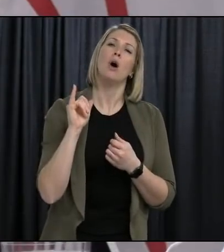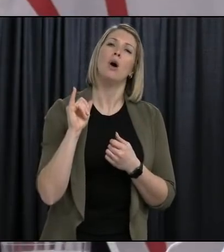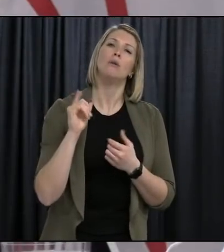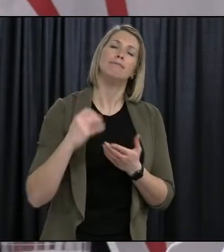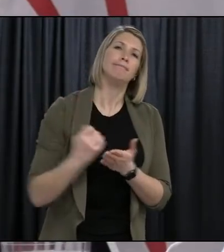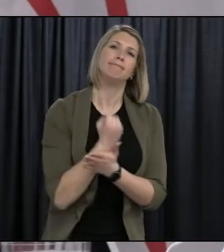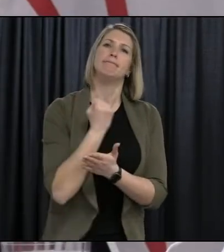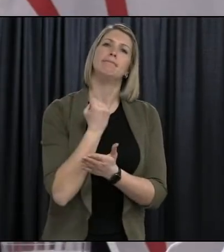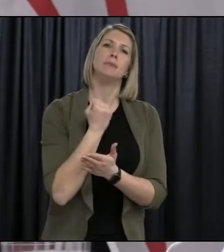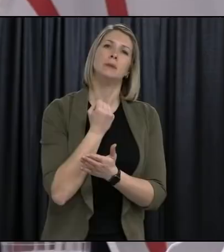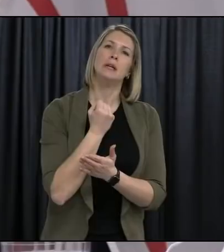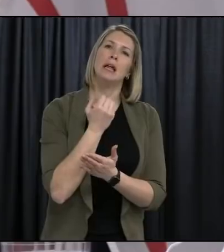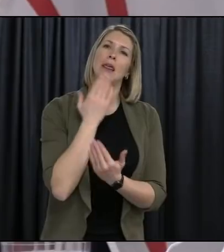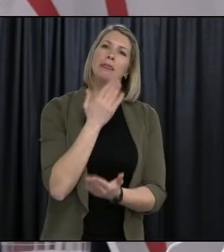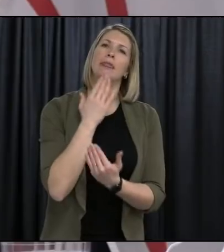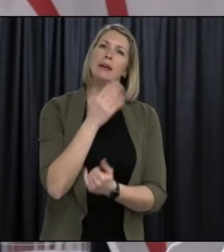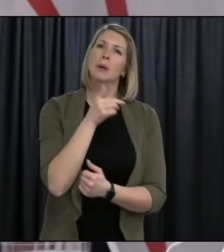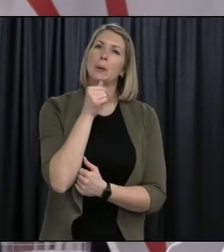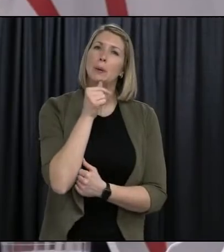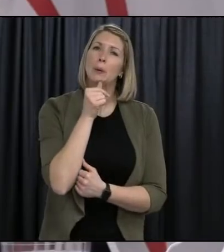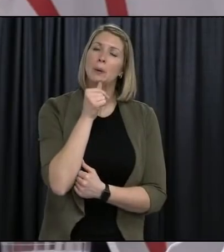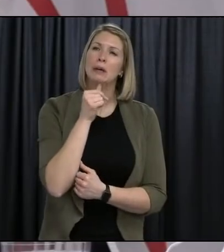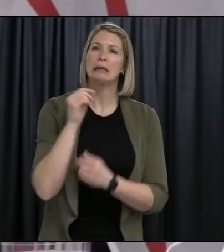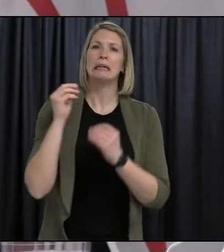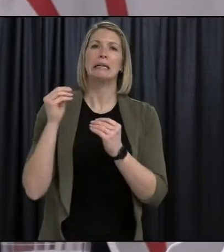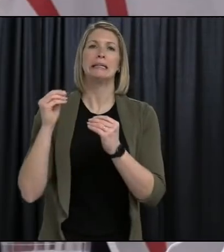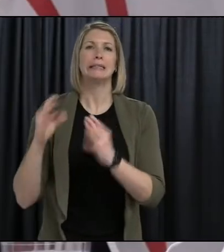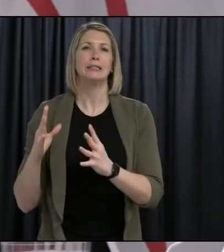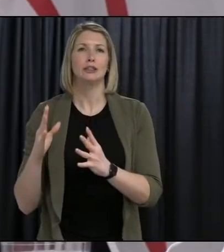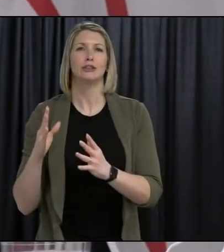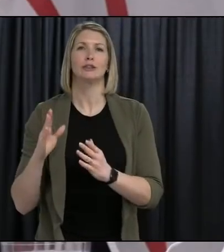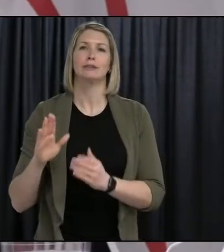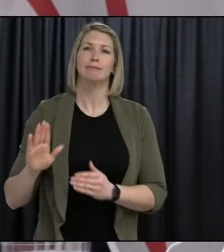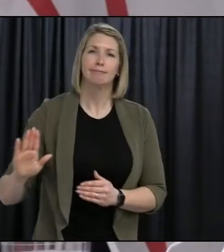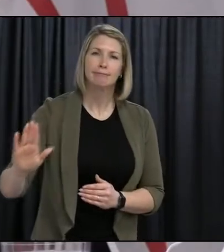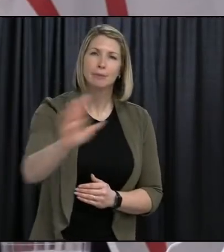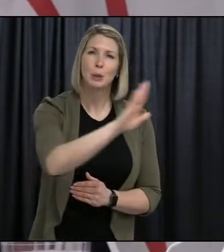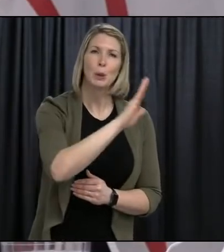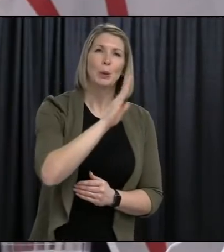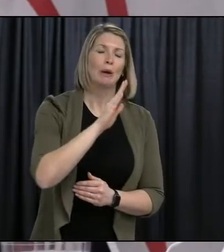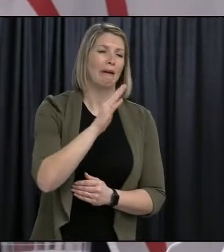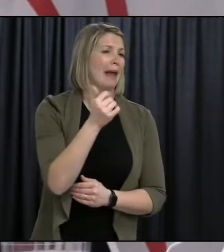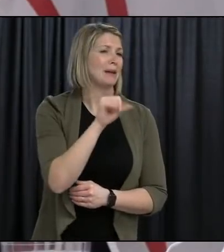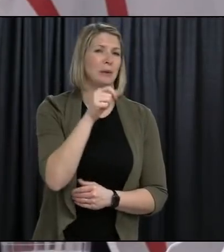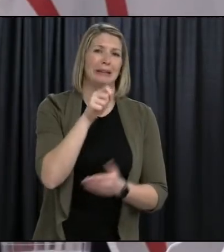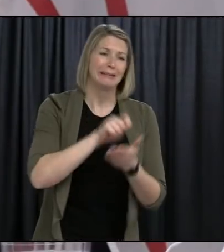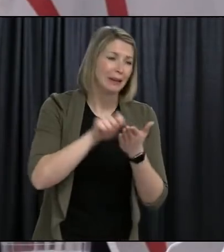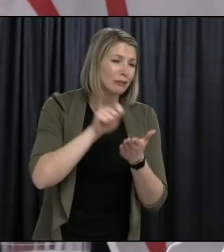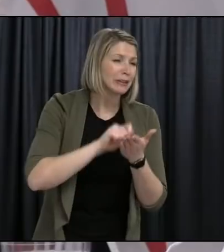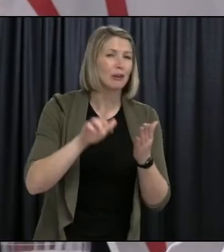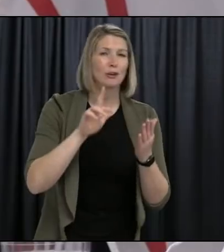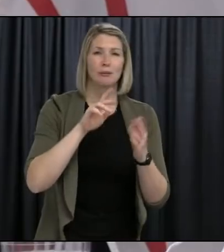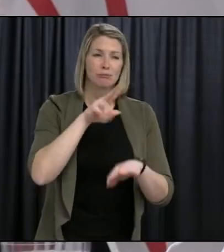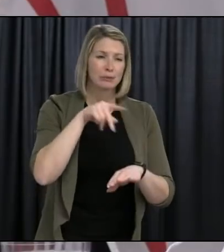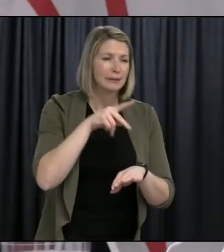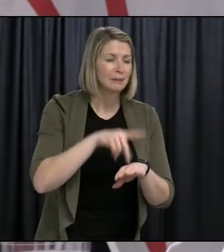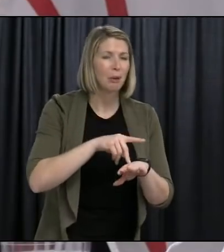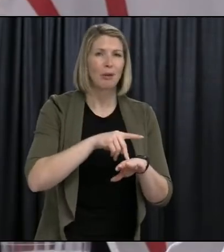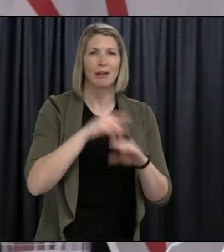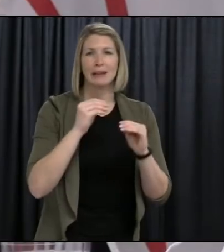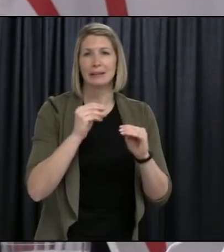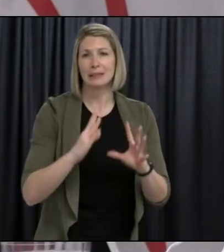to thank the educators and the teachers out there right now, the administrators, anyone who's been involved in pivoting